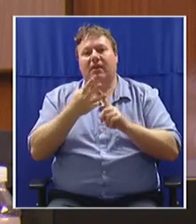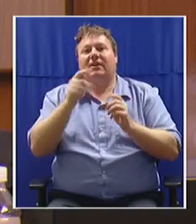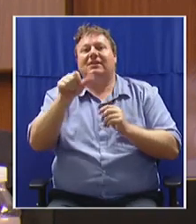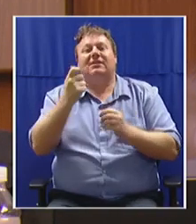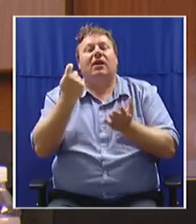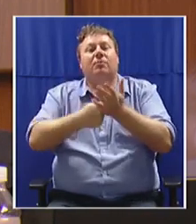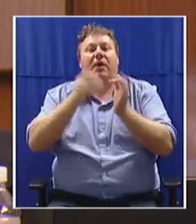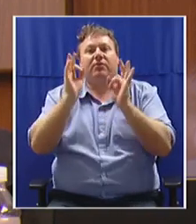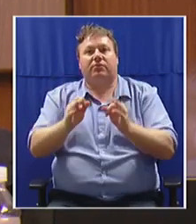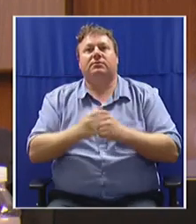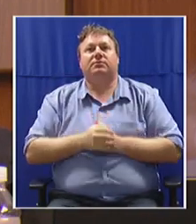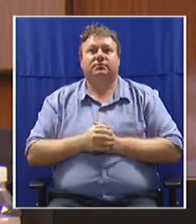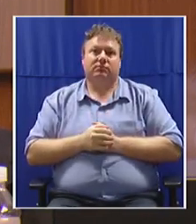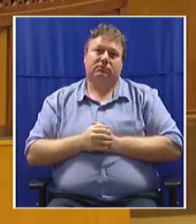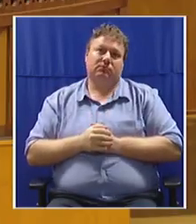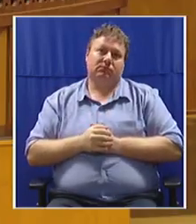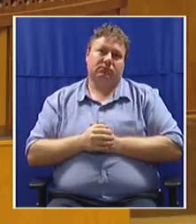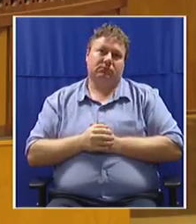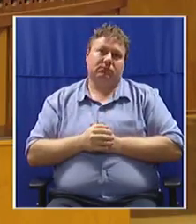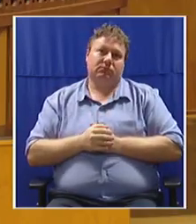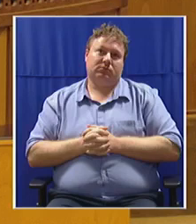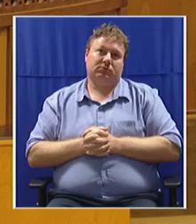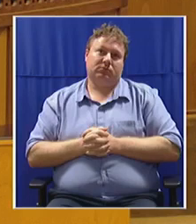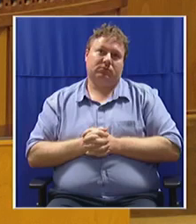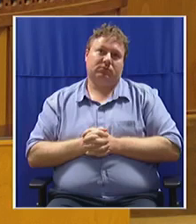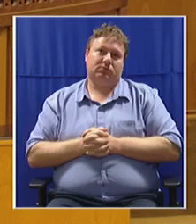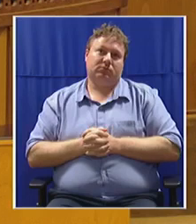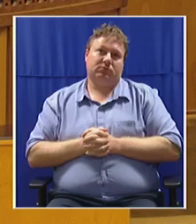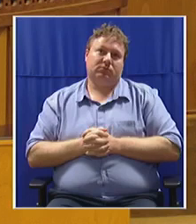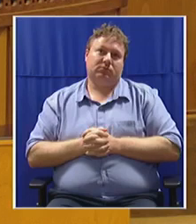Africa? Imam, have you finished putting your question?